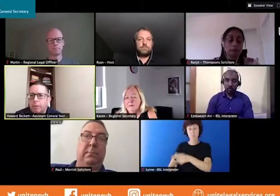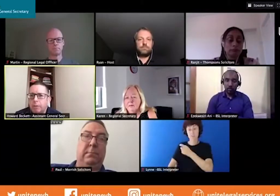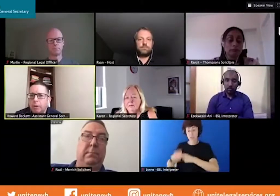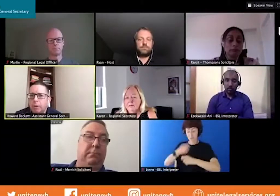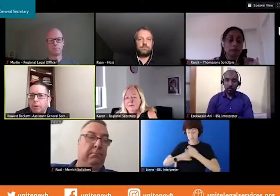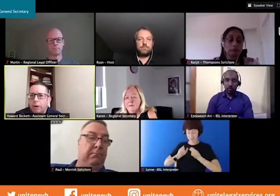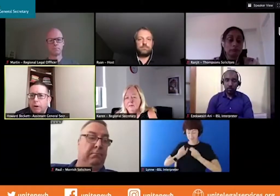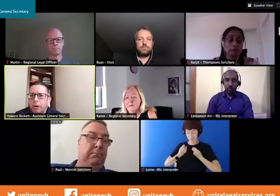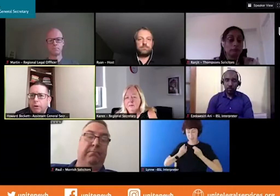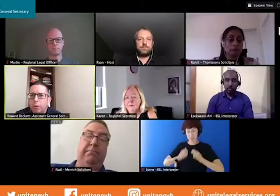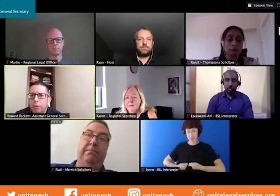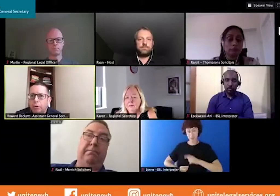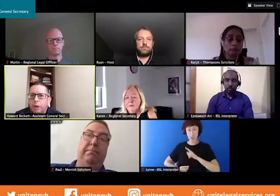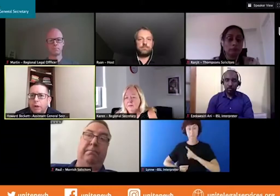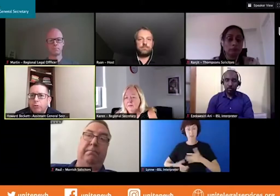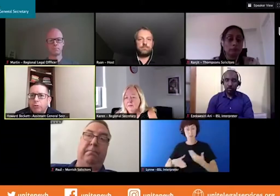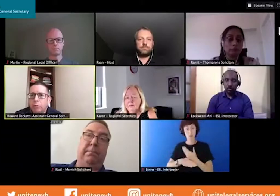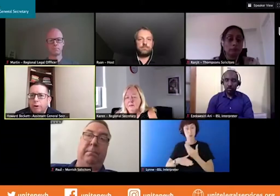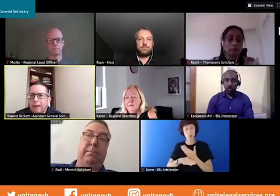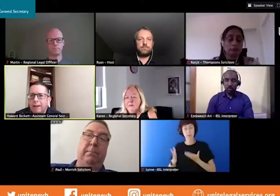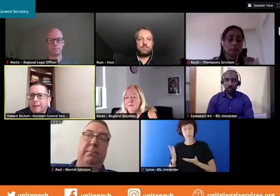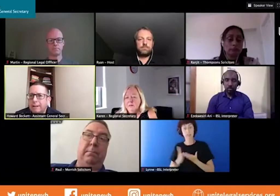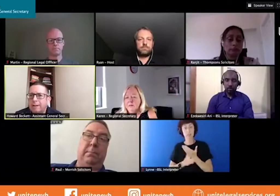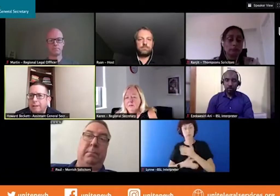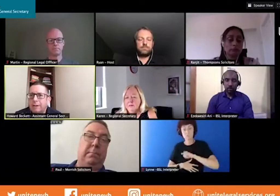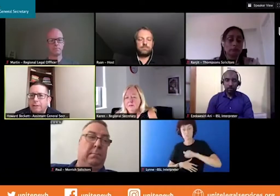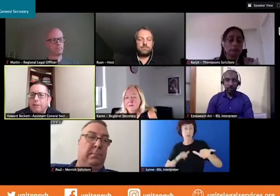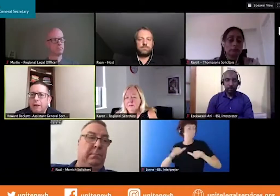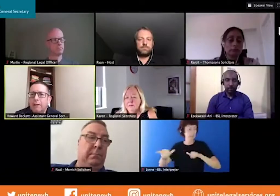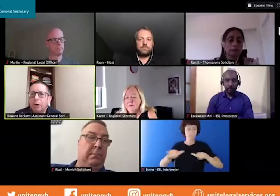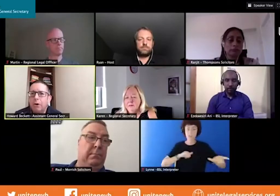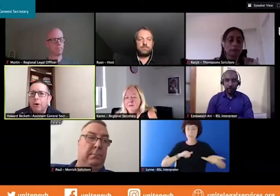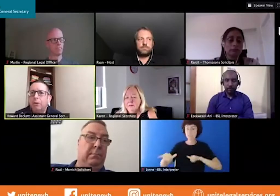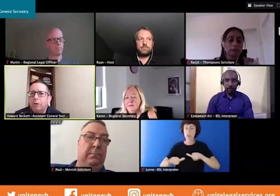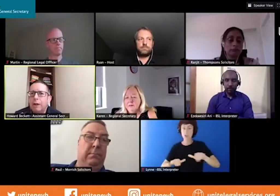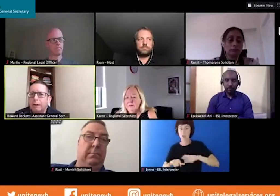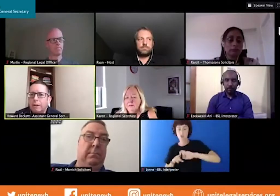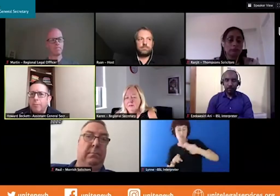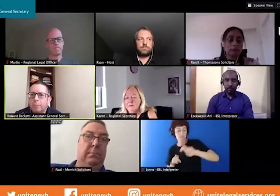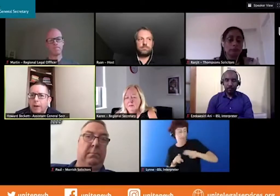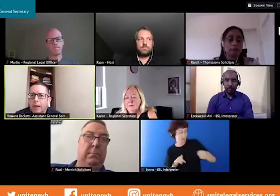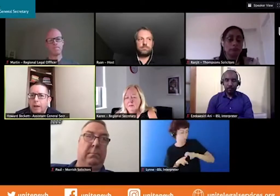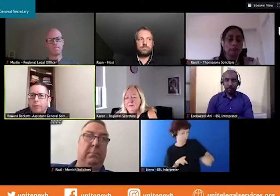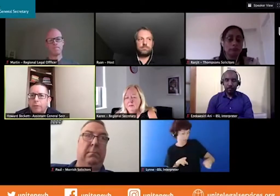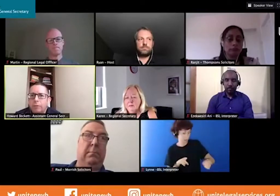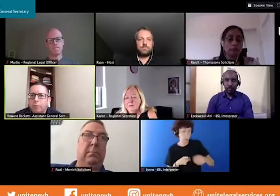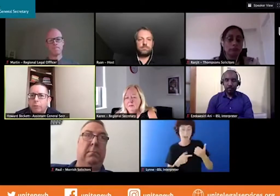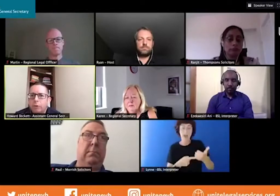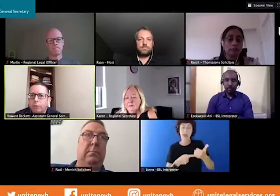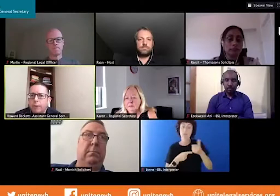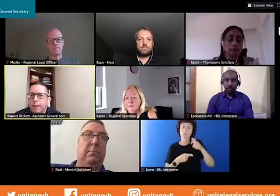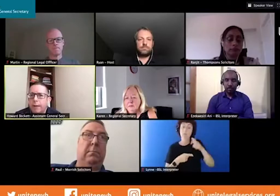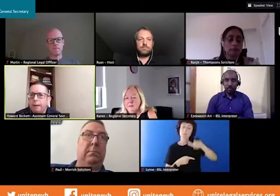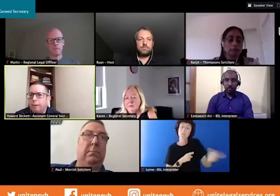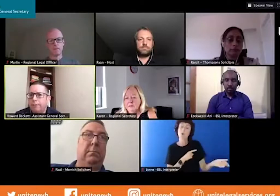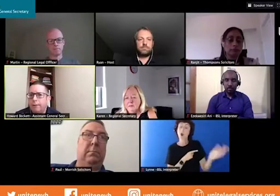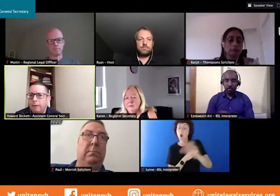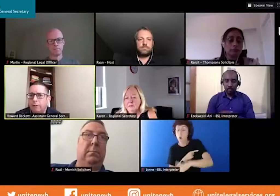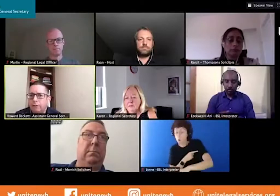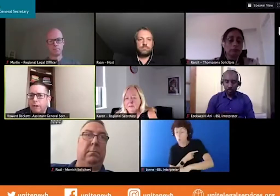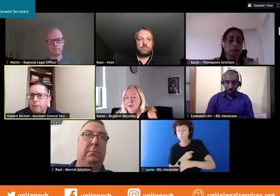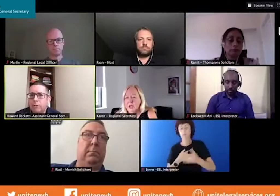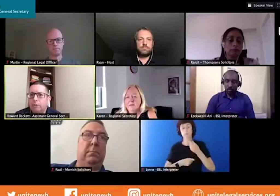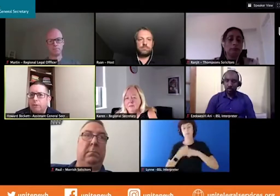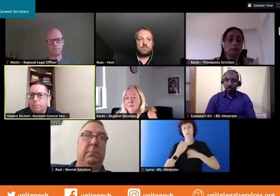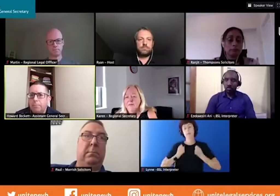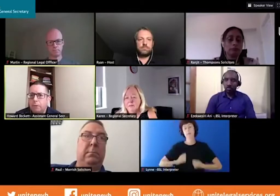world. So the reality is, if this scheme allows that type of behaviour from employers, then it is a failed scheme. It's as simple as